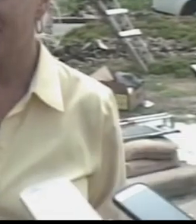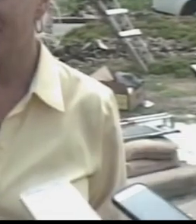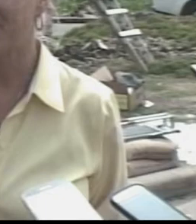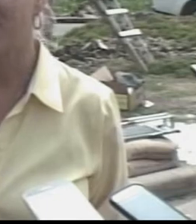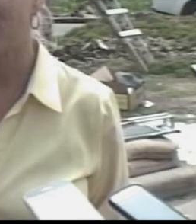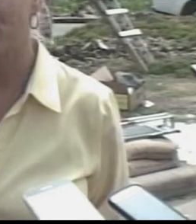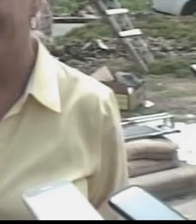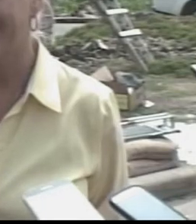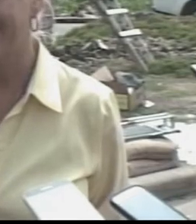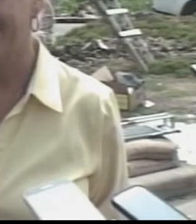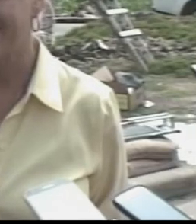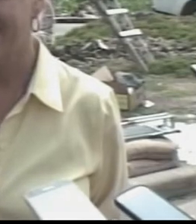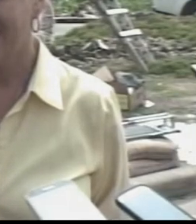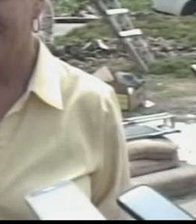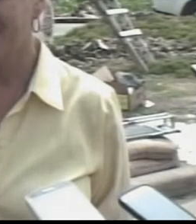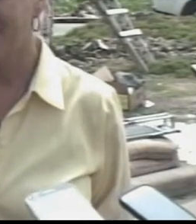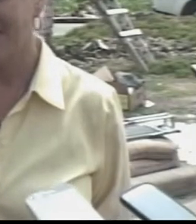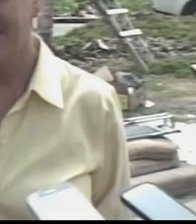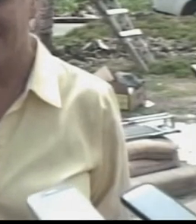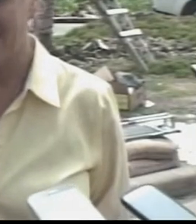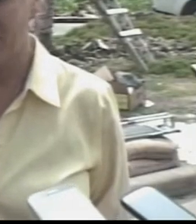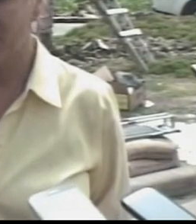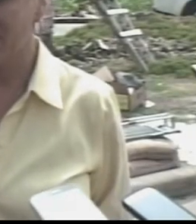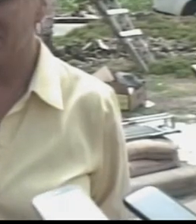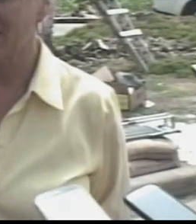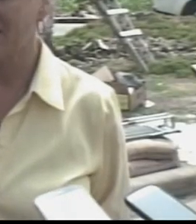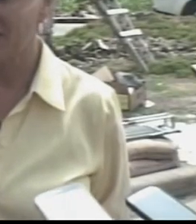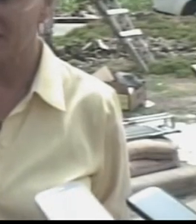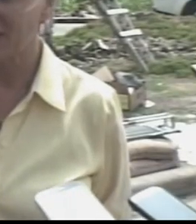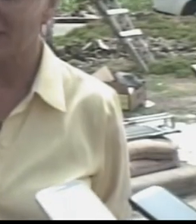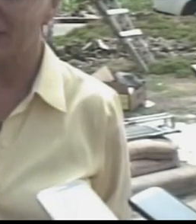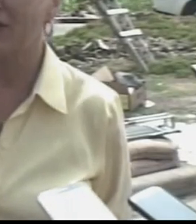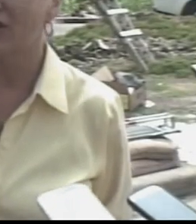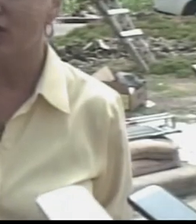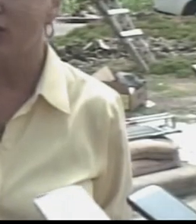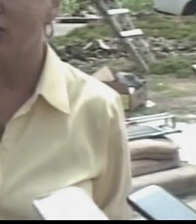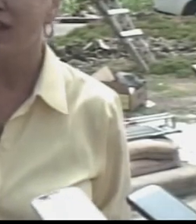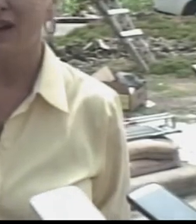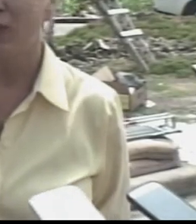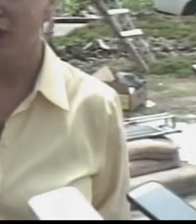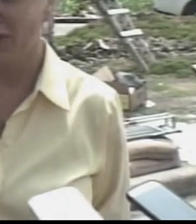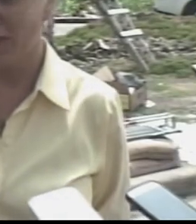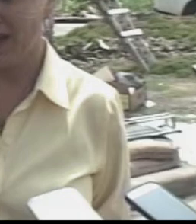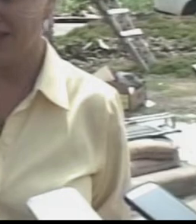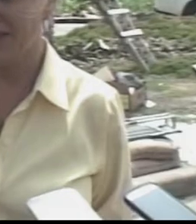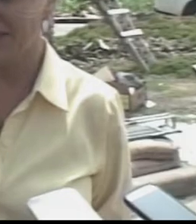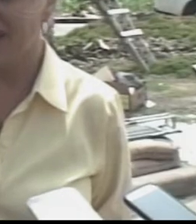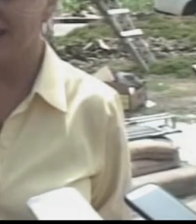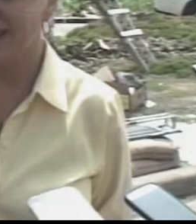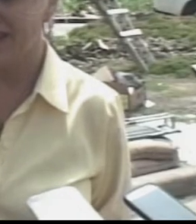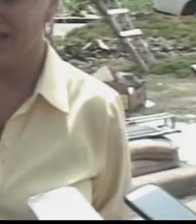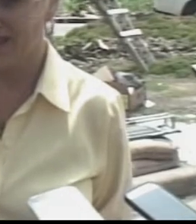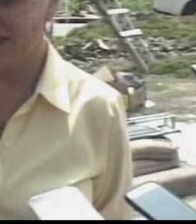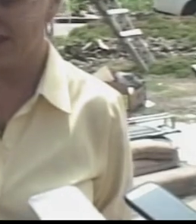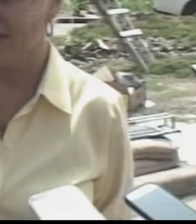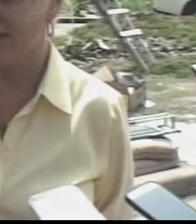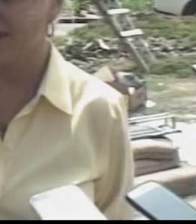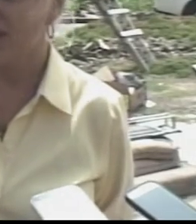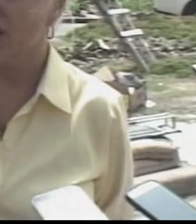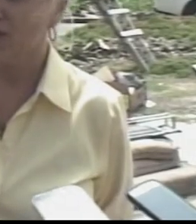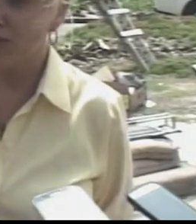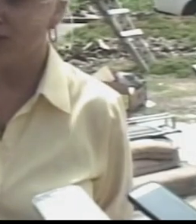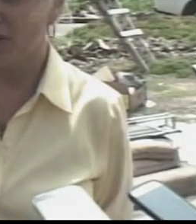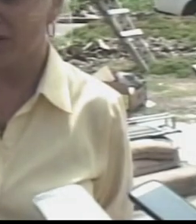20 countries for 40 years, and it is a fantastic programme that is anonymous, that people can call and will not be identified and give